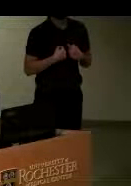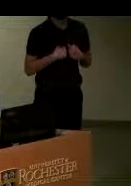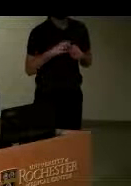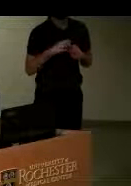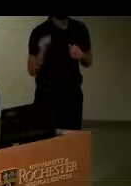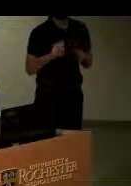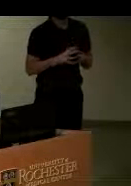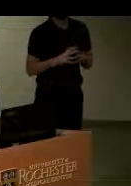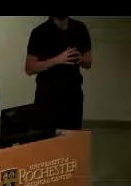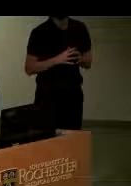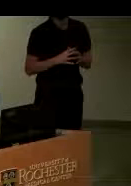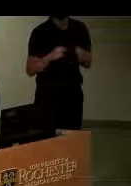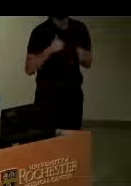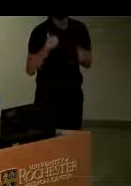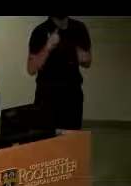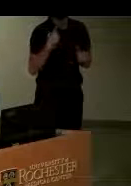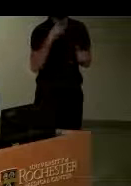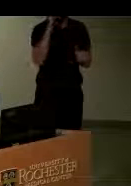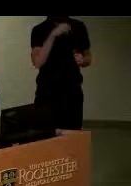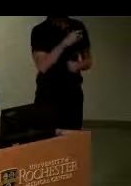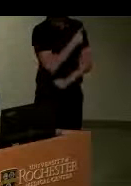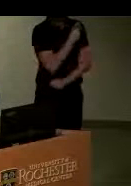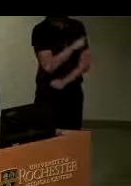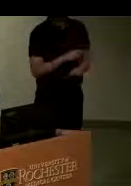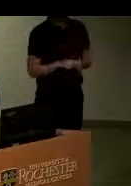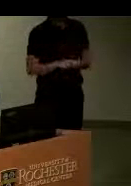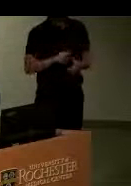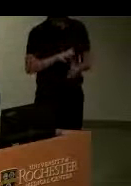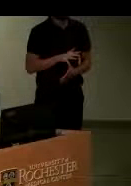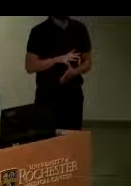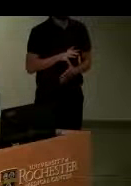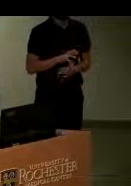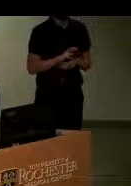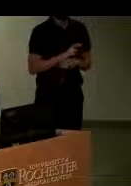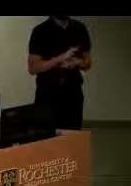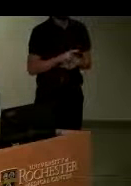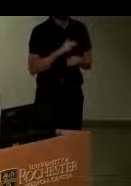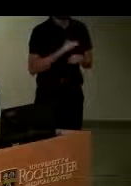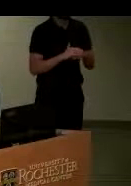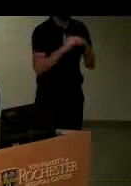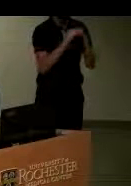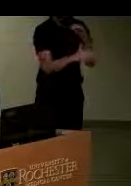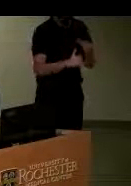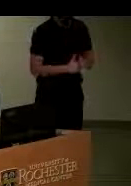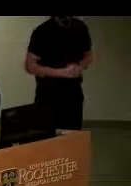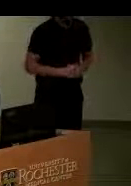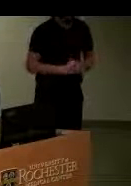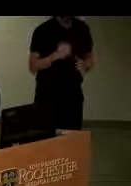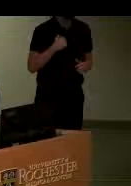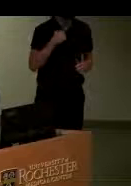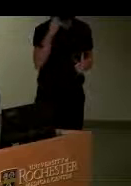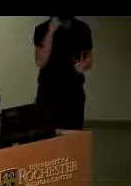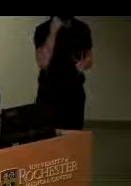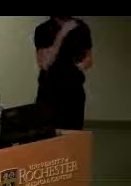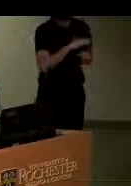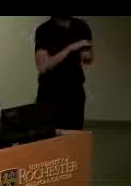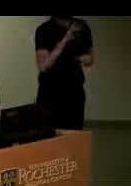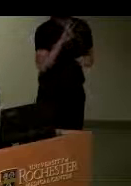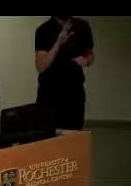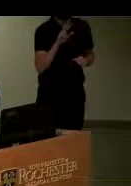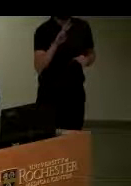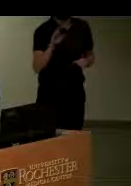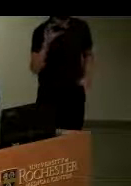And I had a strange patient as a senior resident on the floors. I believe it was on